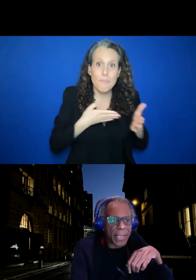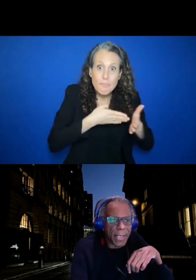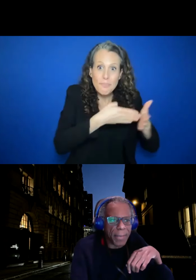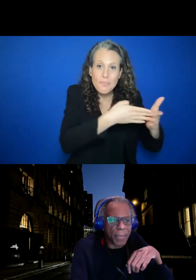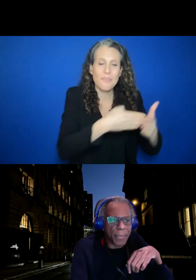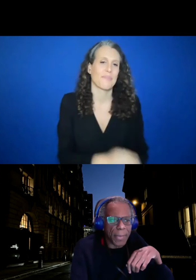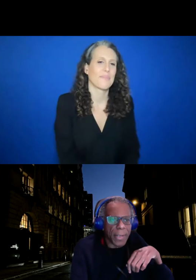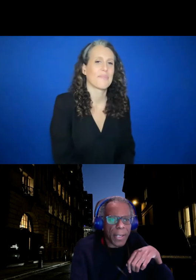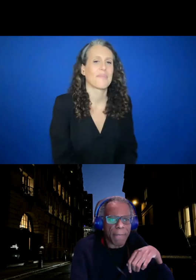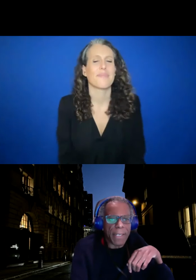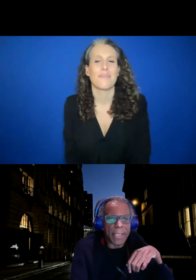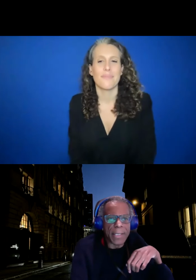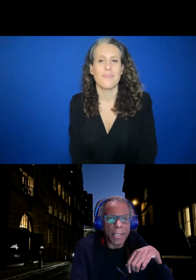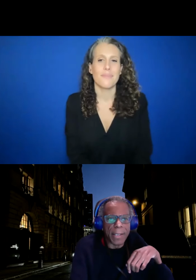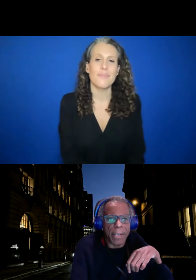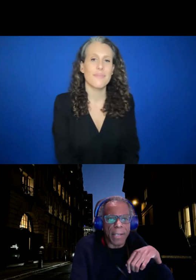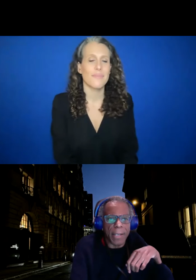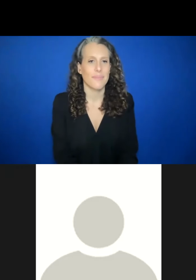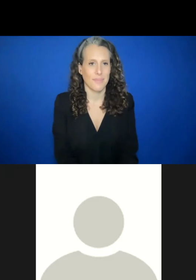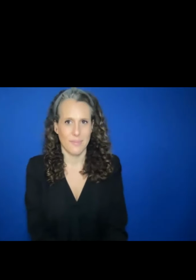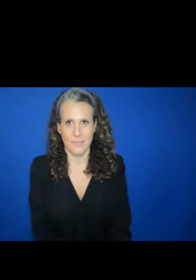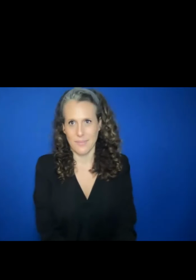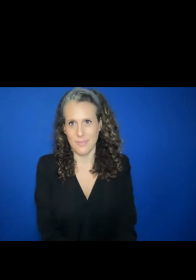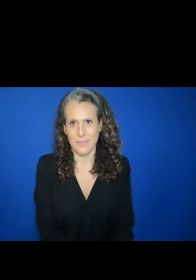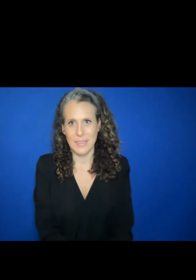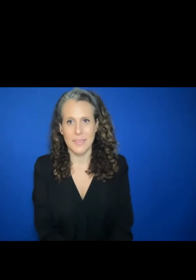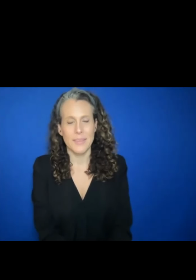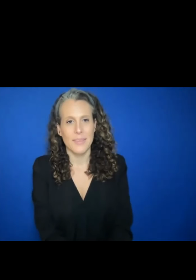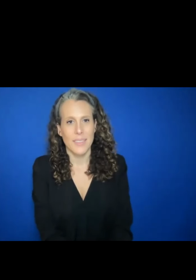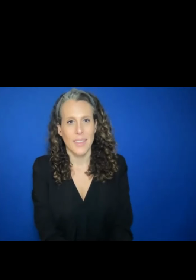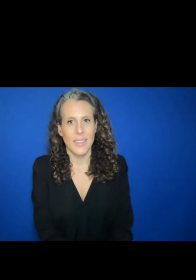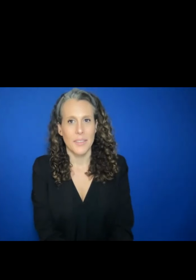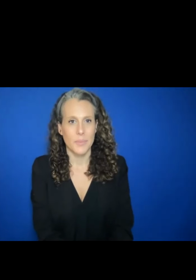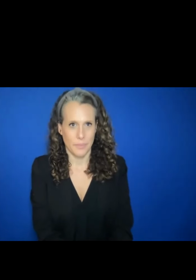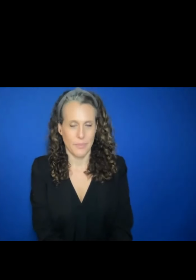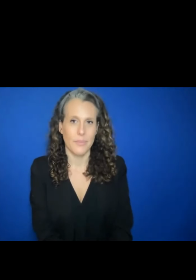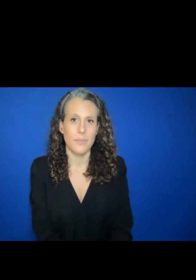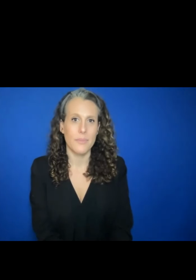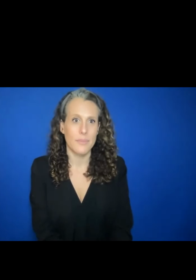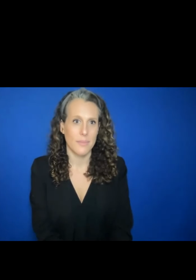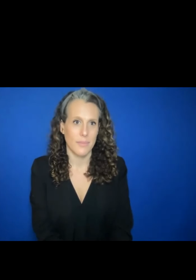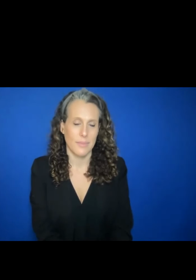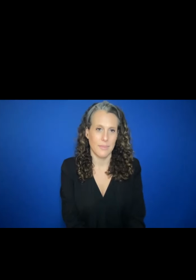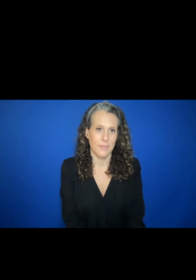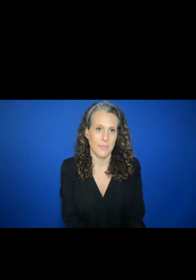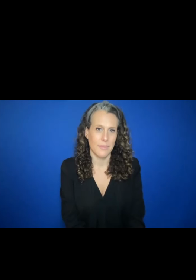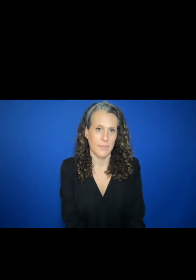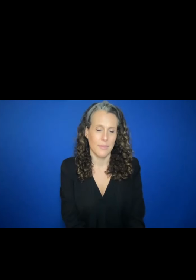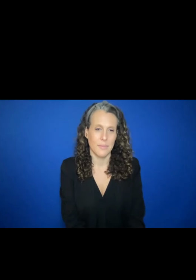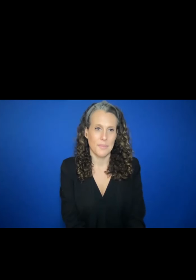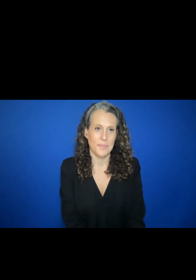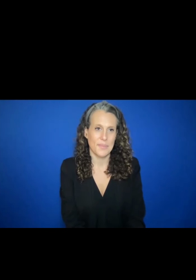today's event is, if I can get a slideshow up. Let's go. That's cool.